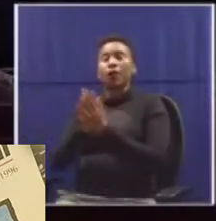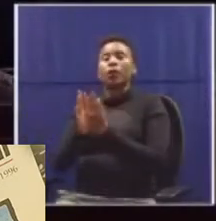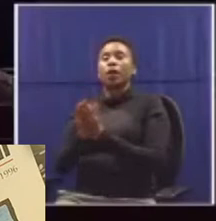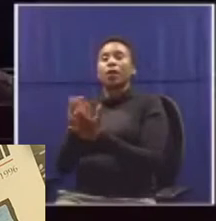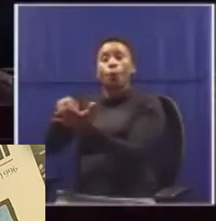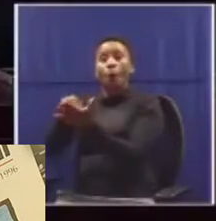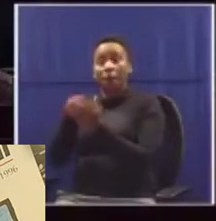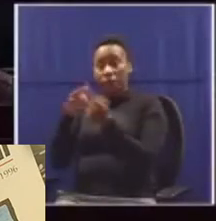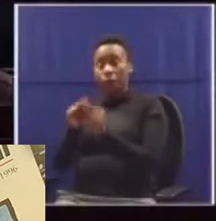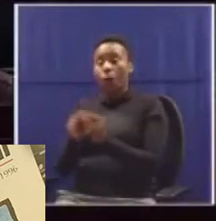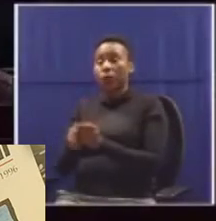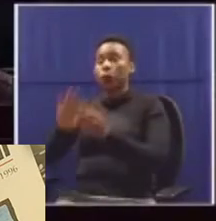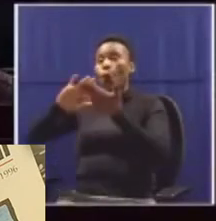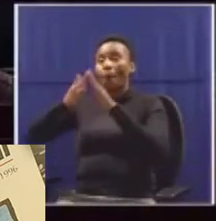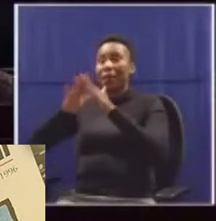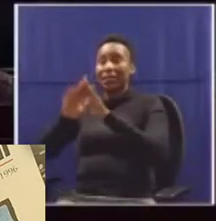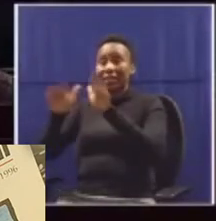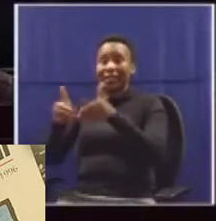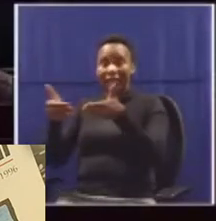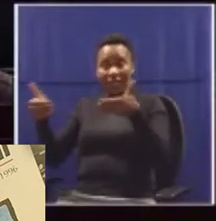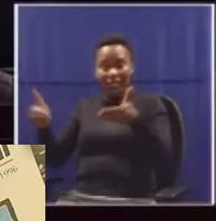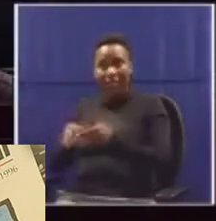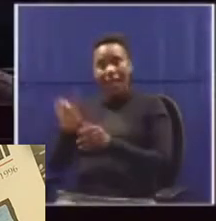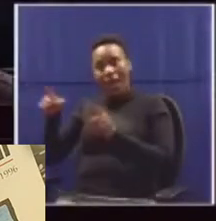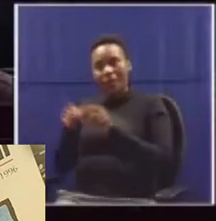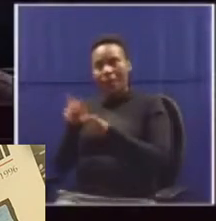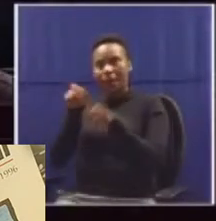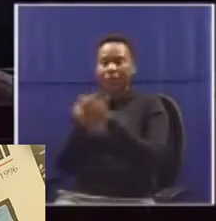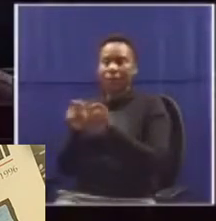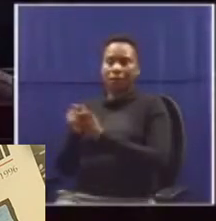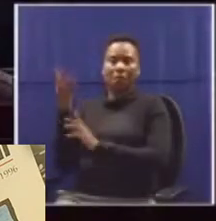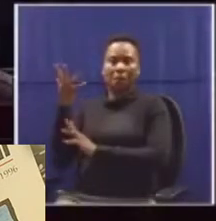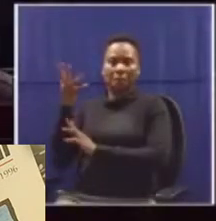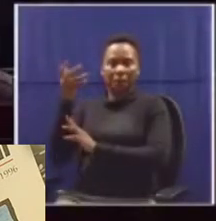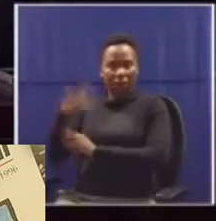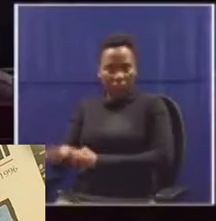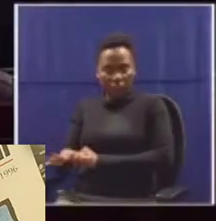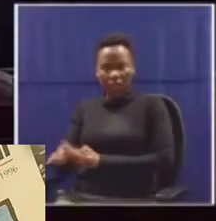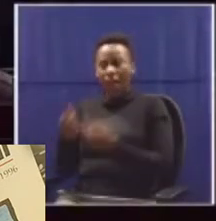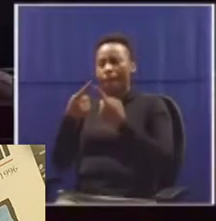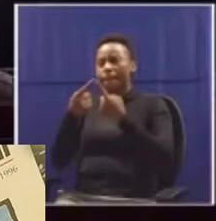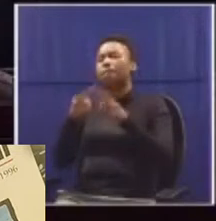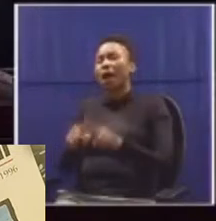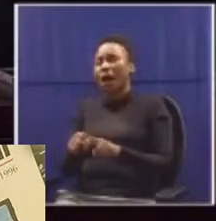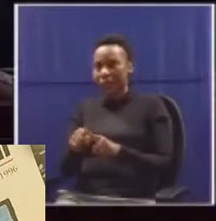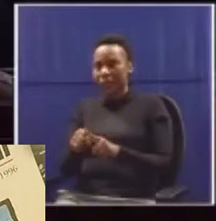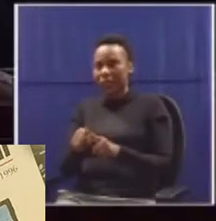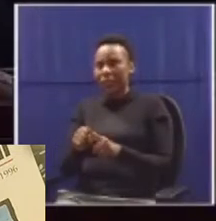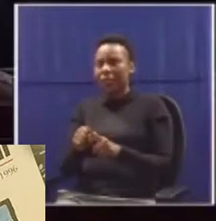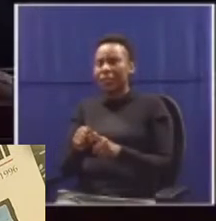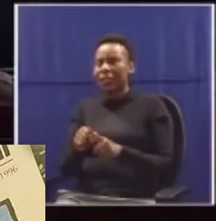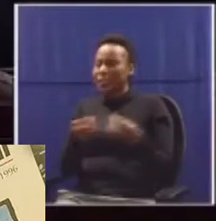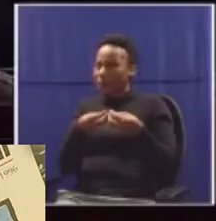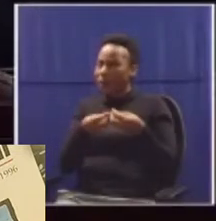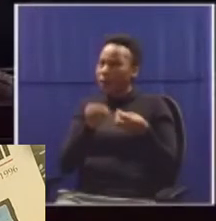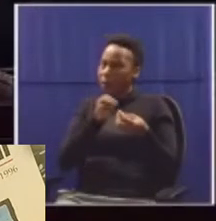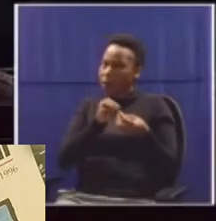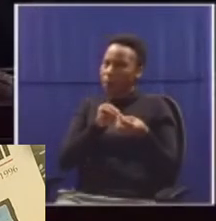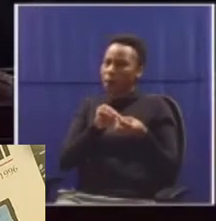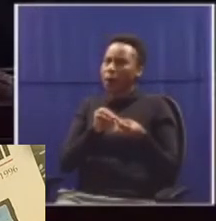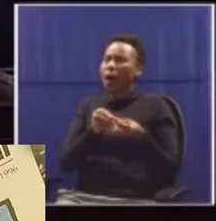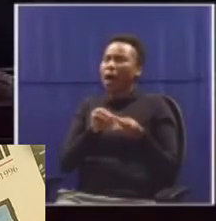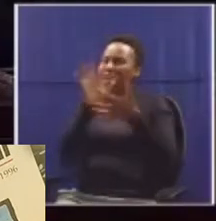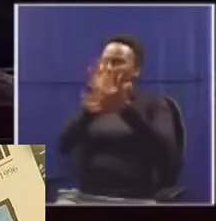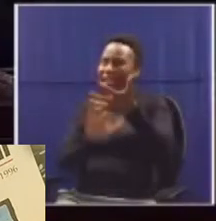and other speakers have alluded to this need but there's an insightful article written by professor